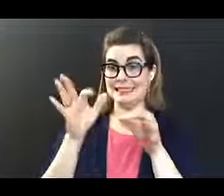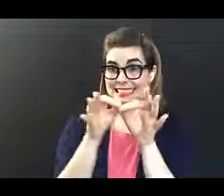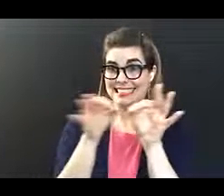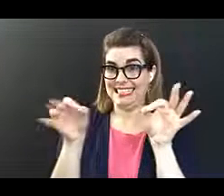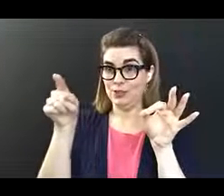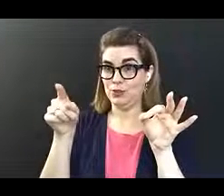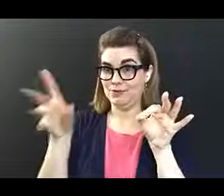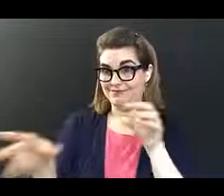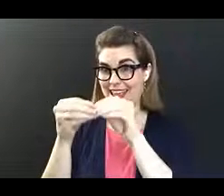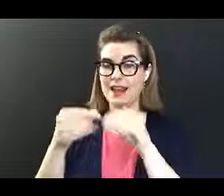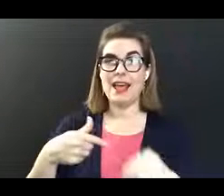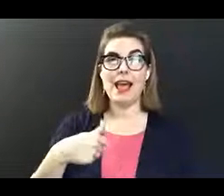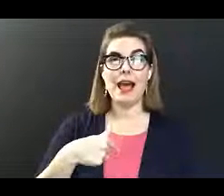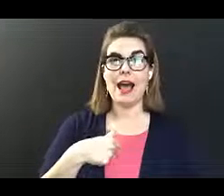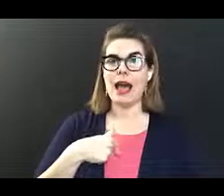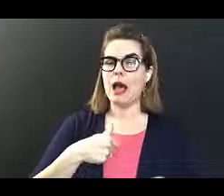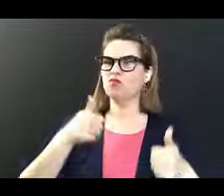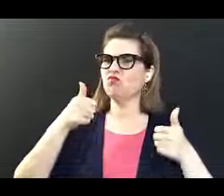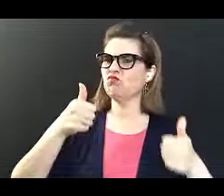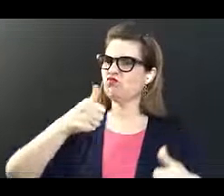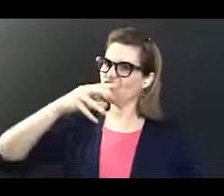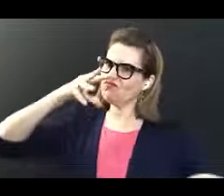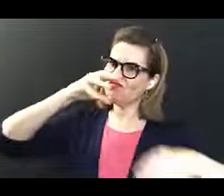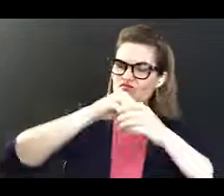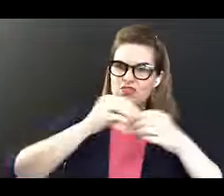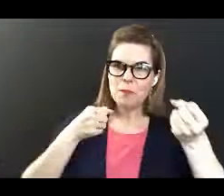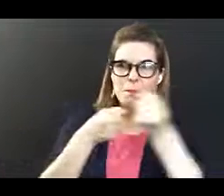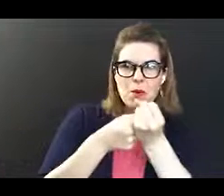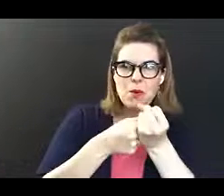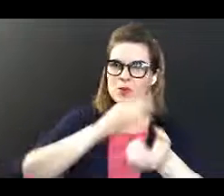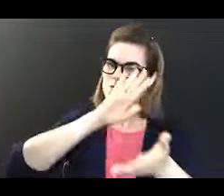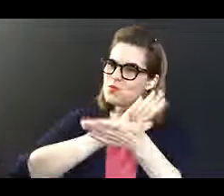for school counseling because,